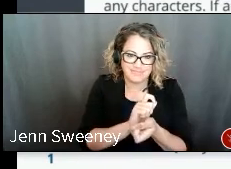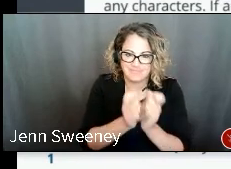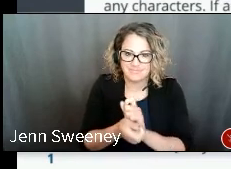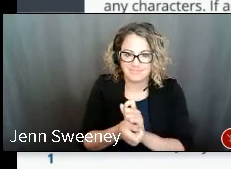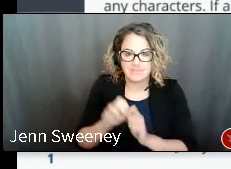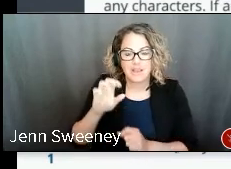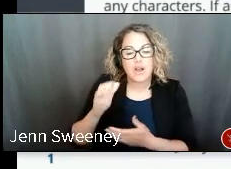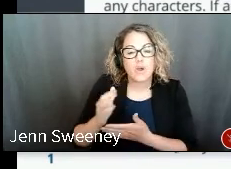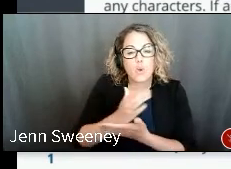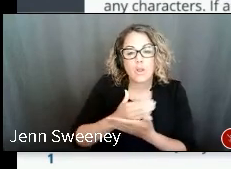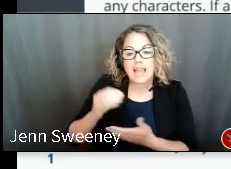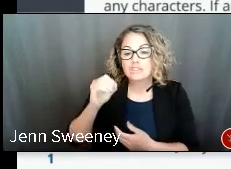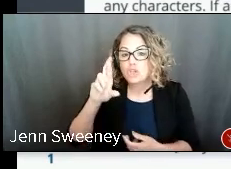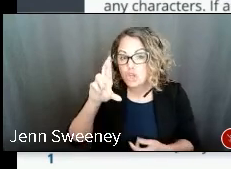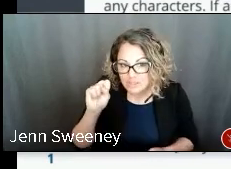collectors.